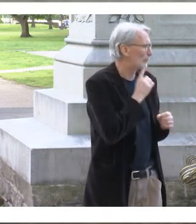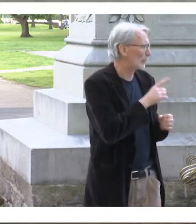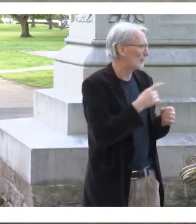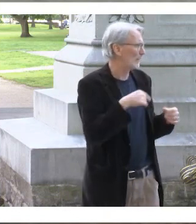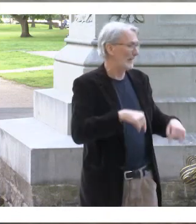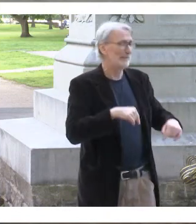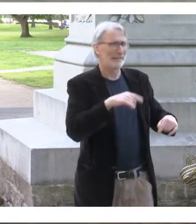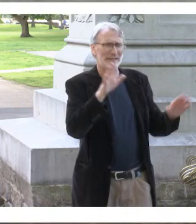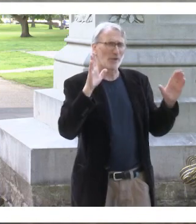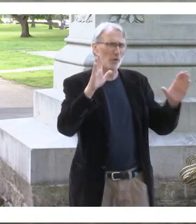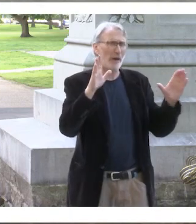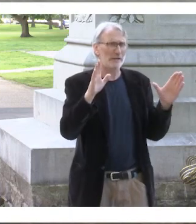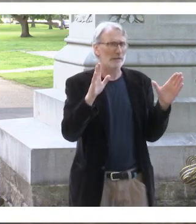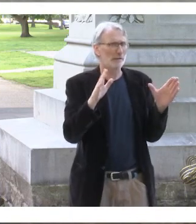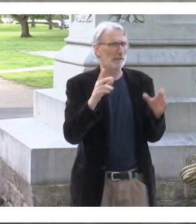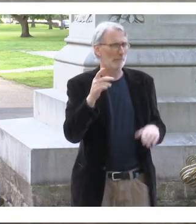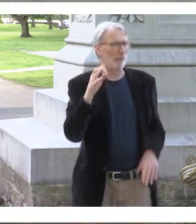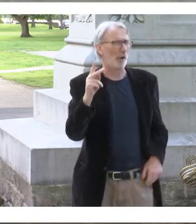park.